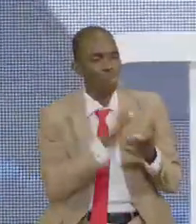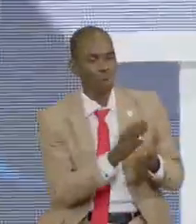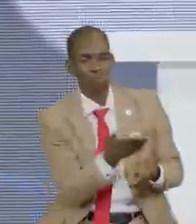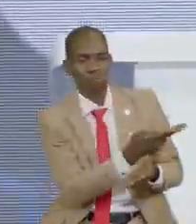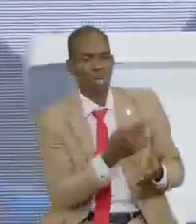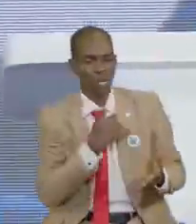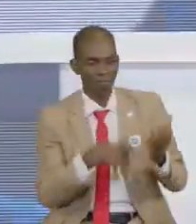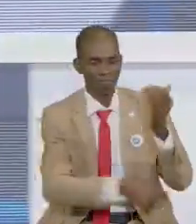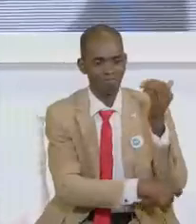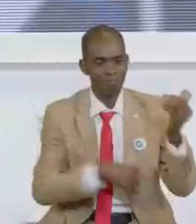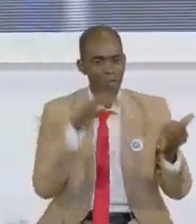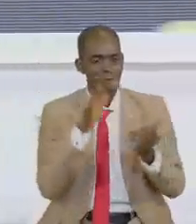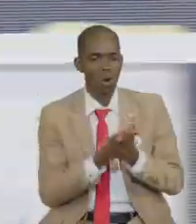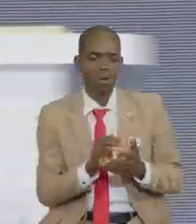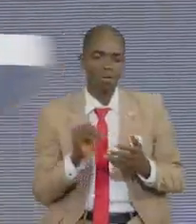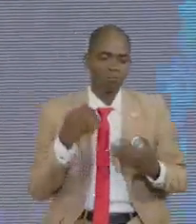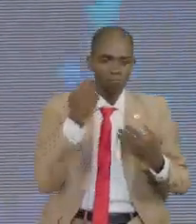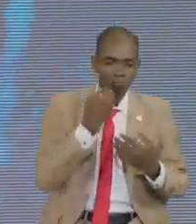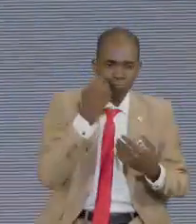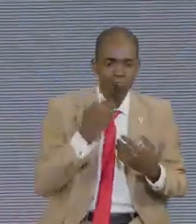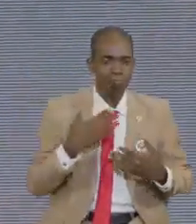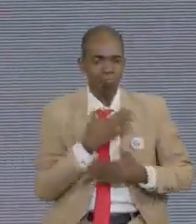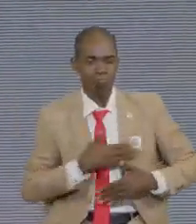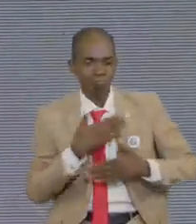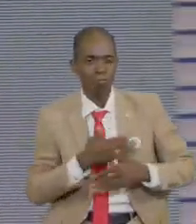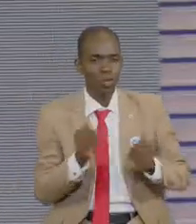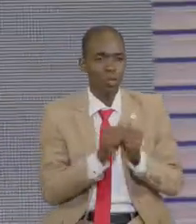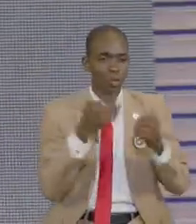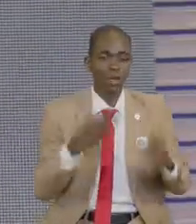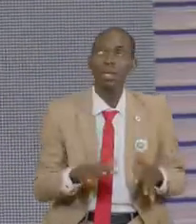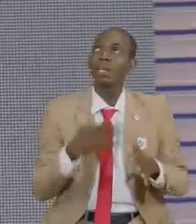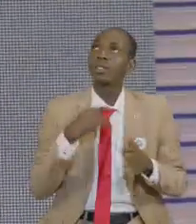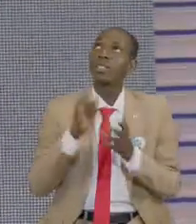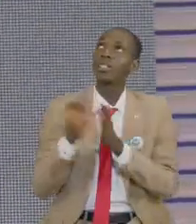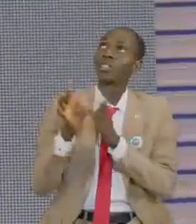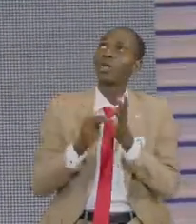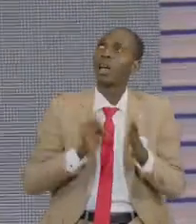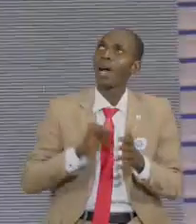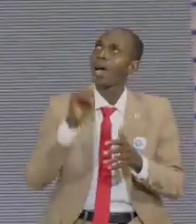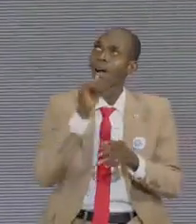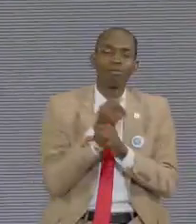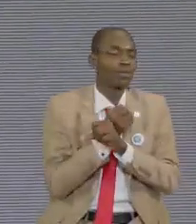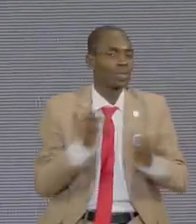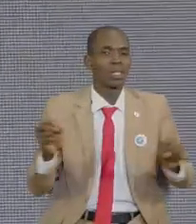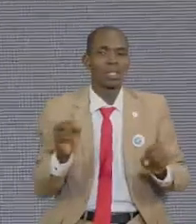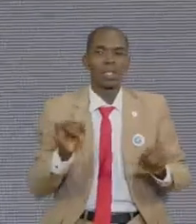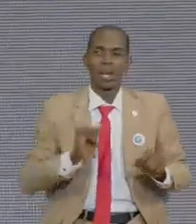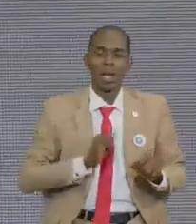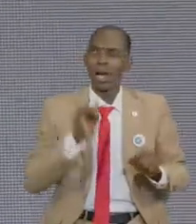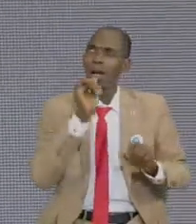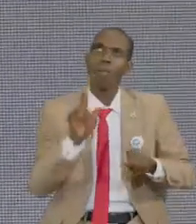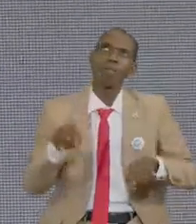Lord Jesus, I belong to you. I am saved. I am going to